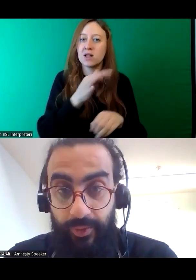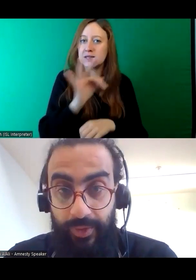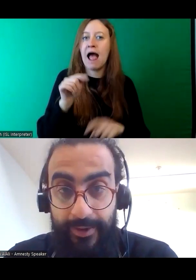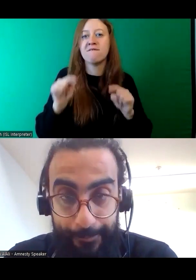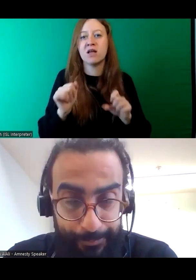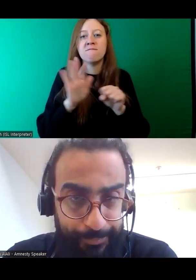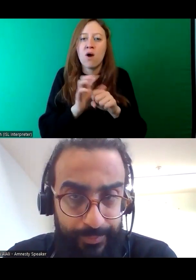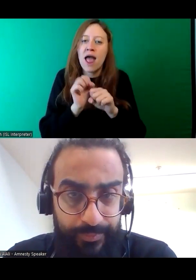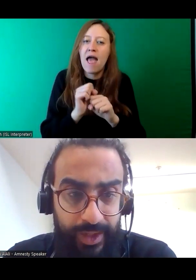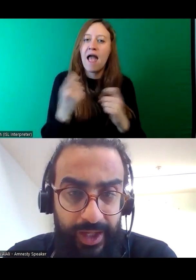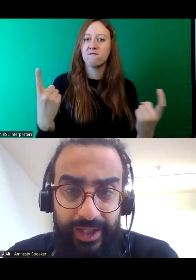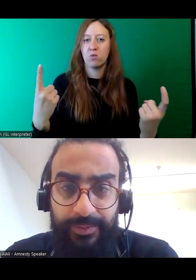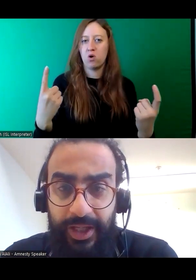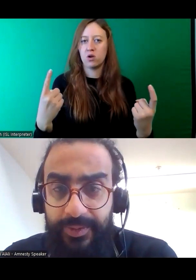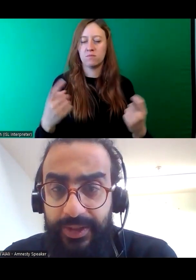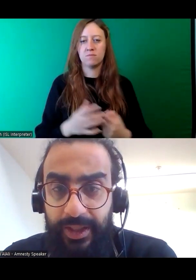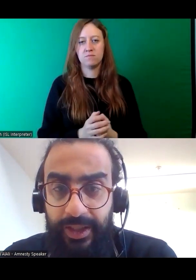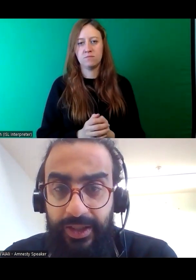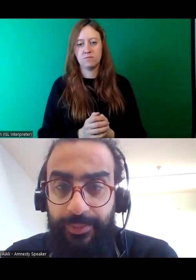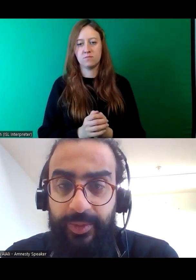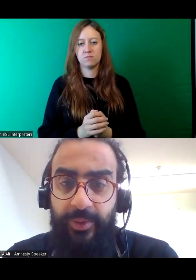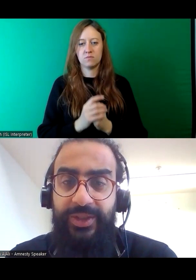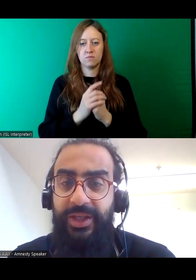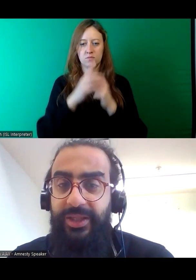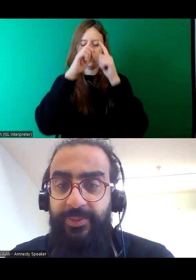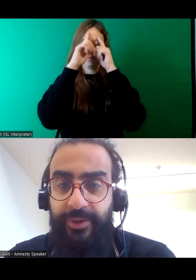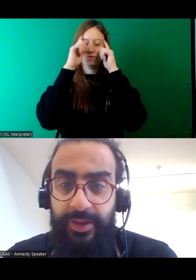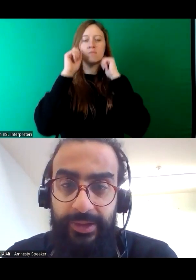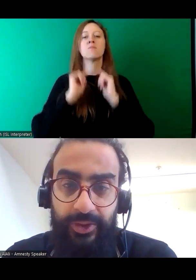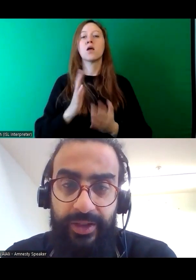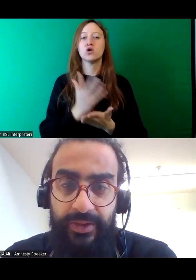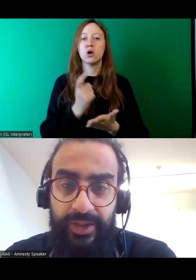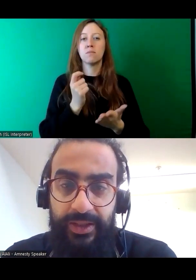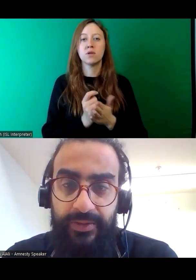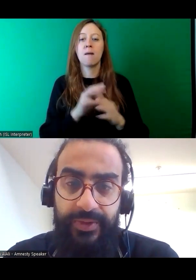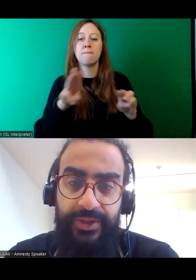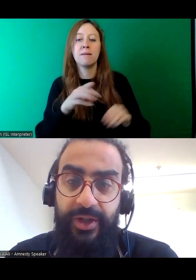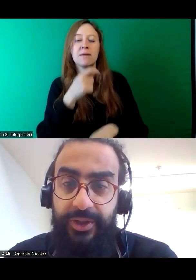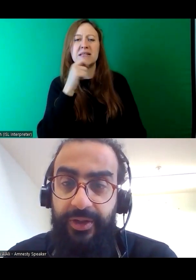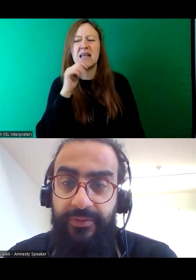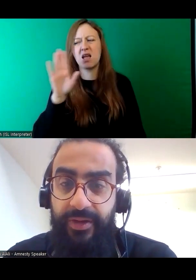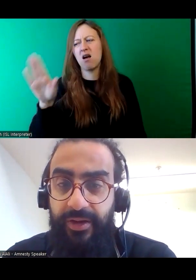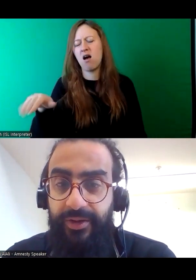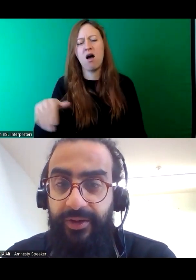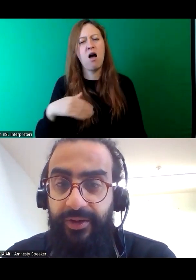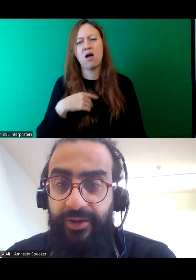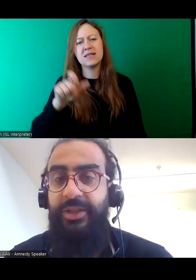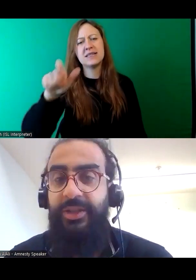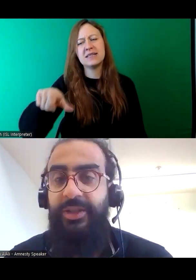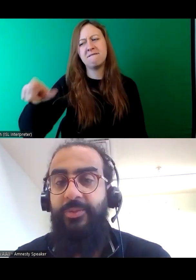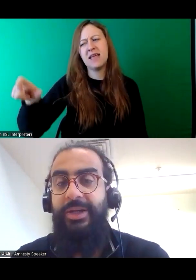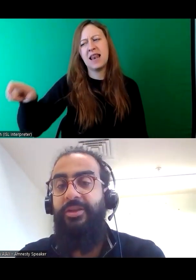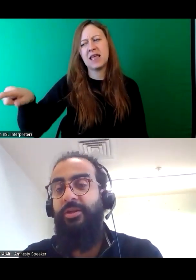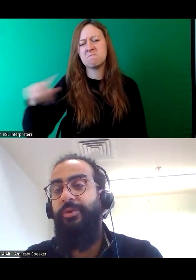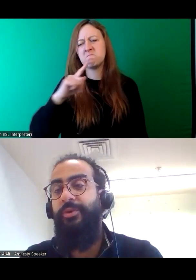for everyone. Sometimes some people would say it's permissible to target civilians' infrastructure if they are